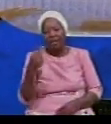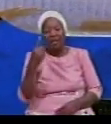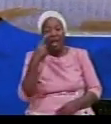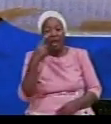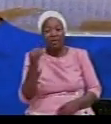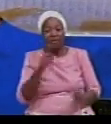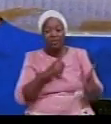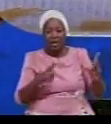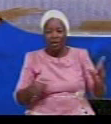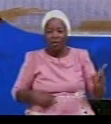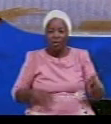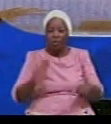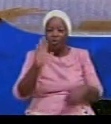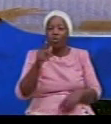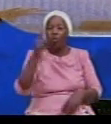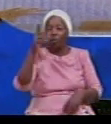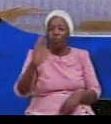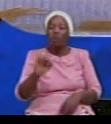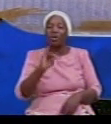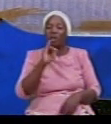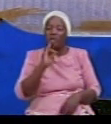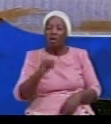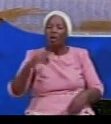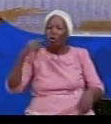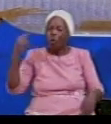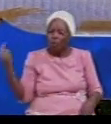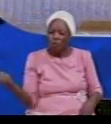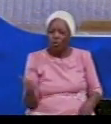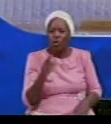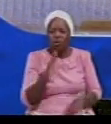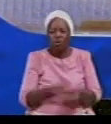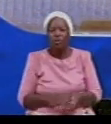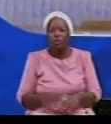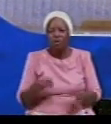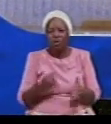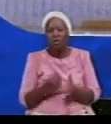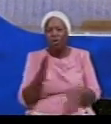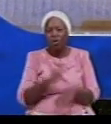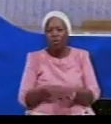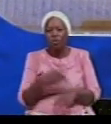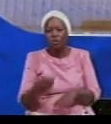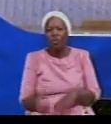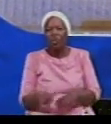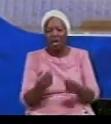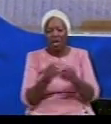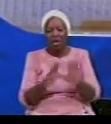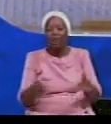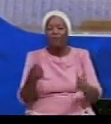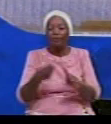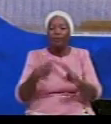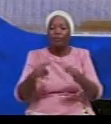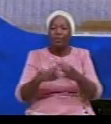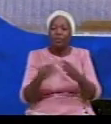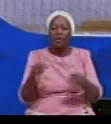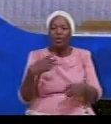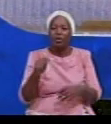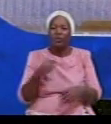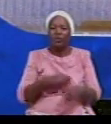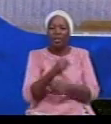Lord thy God are always upon it, upon that land, from the beginning of the